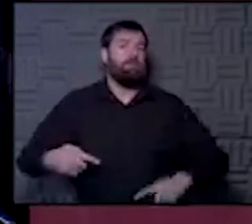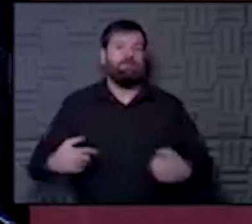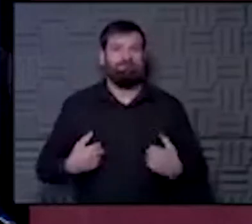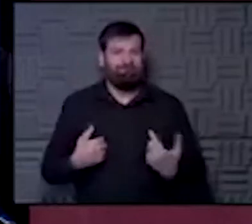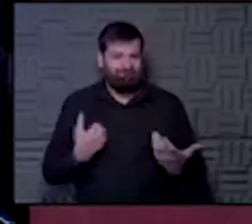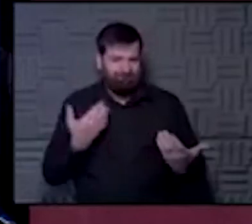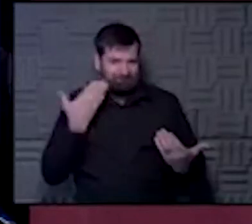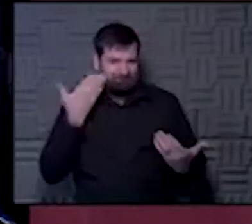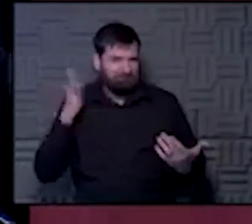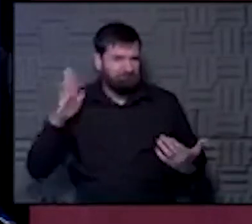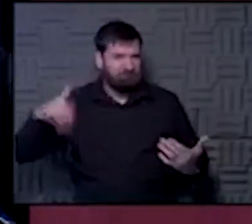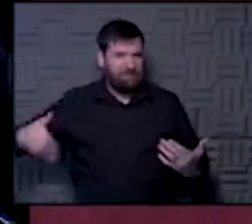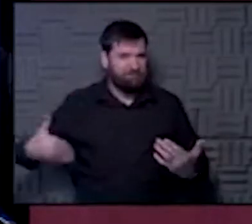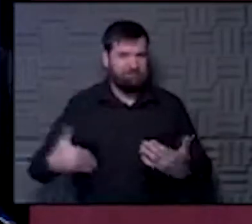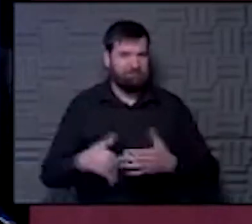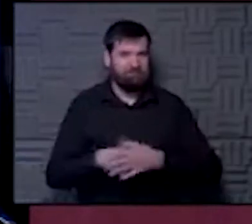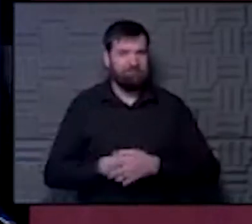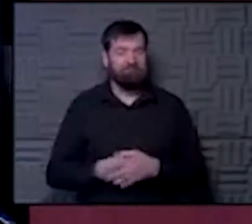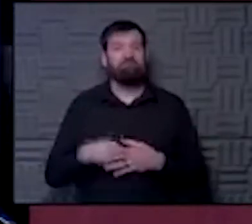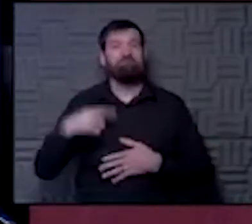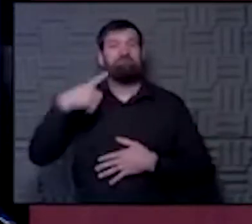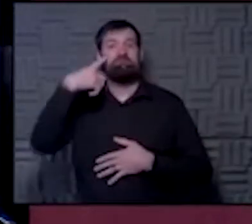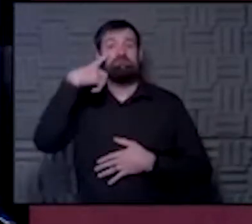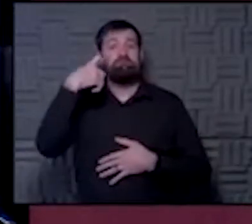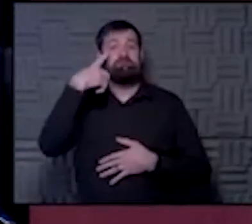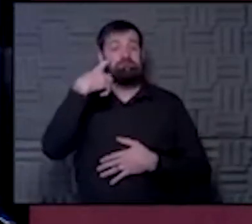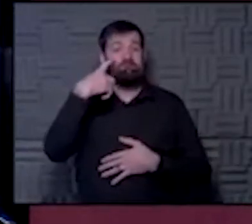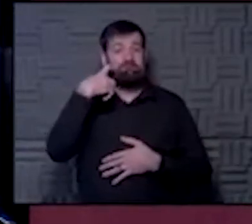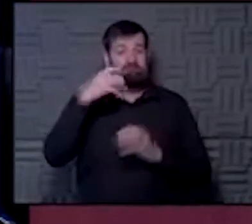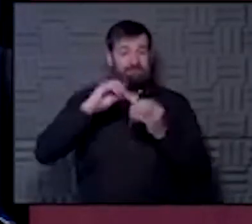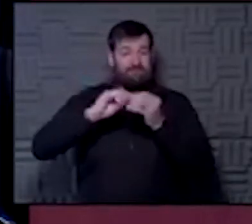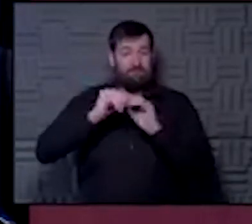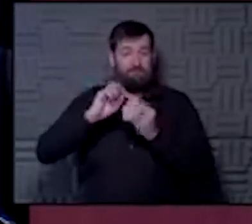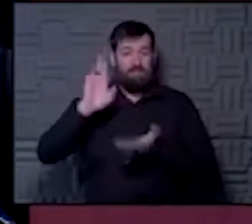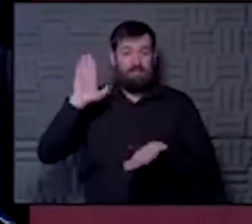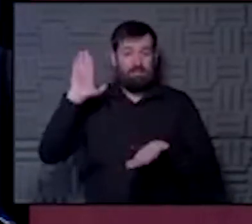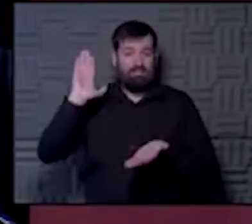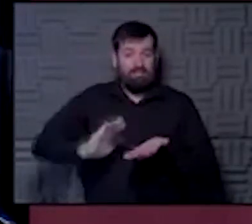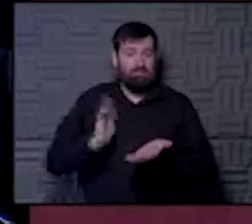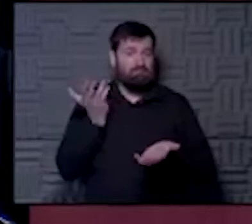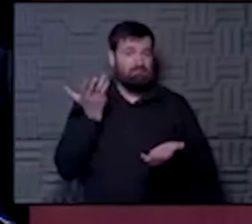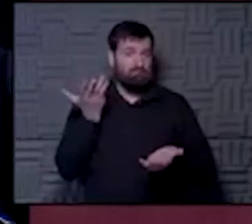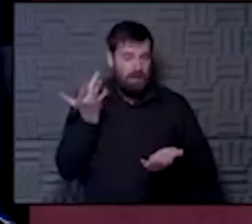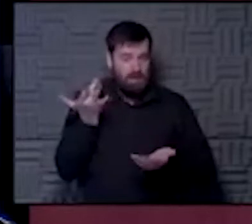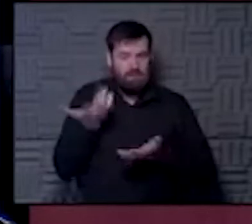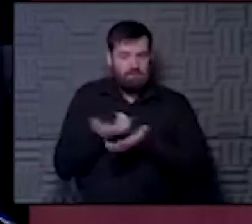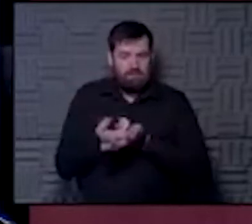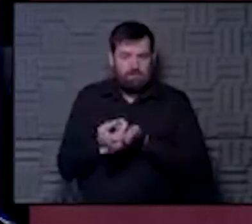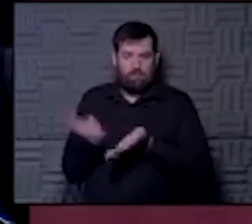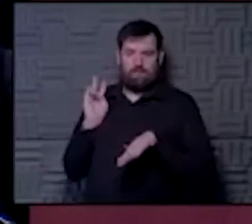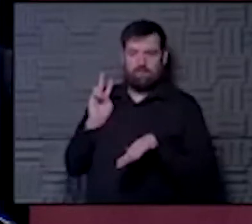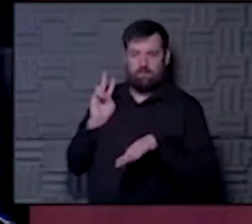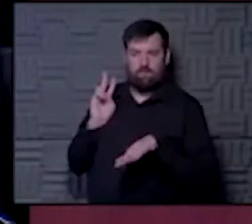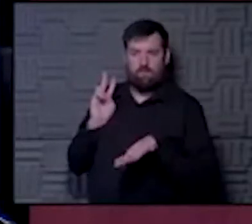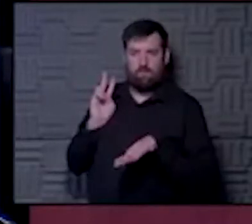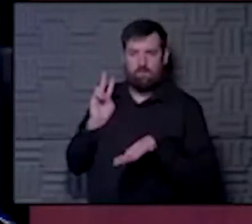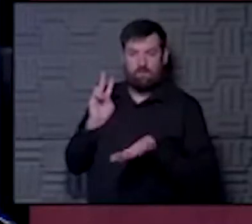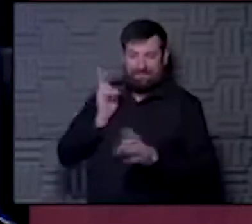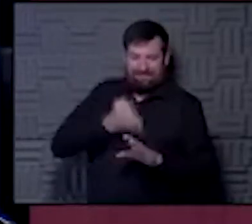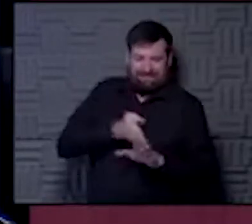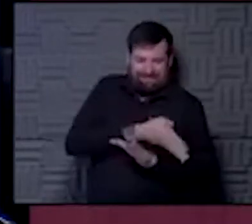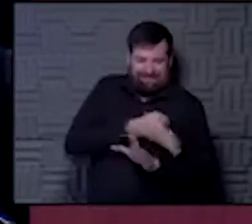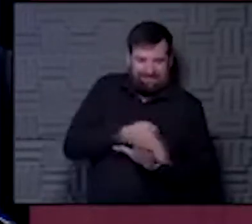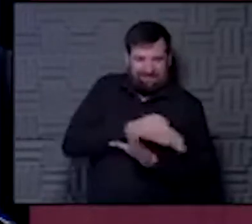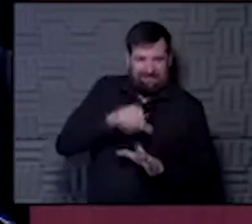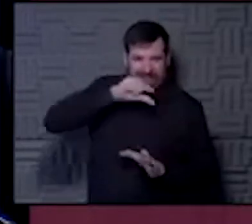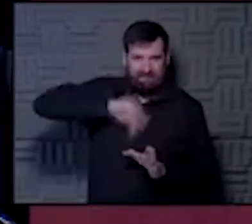I suspect that the numbers are down a little because that would have suggested what was going on 2 weeks ago, which would have been right in front of Thanksgiving.